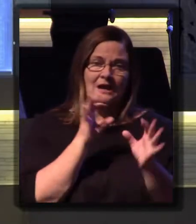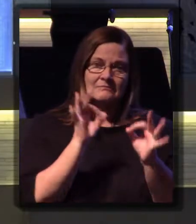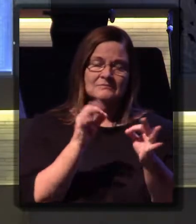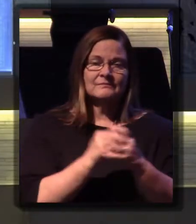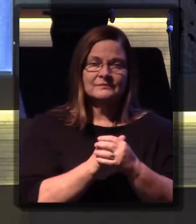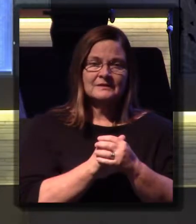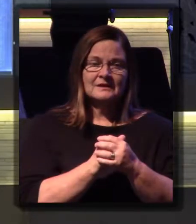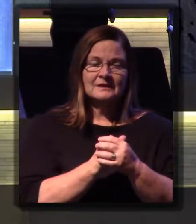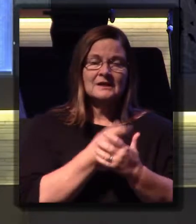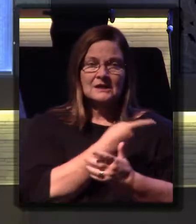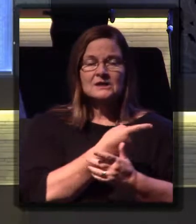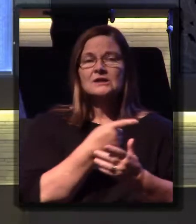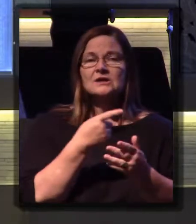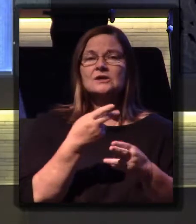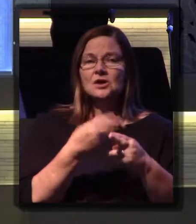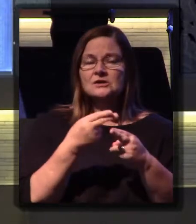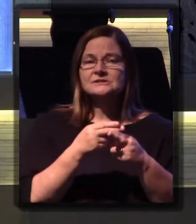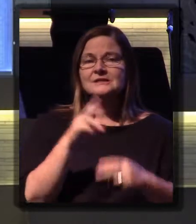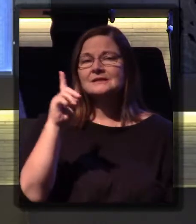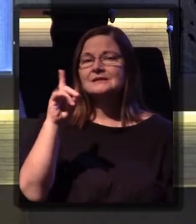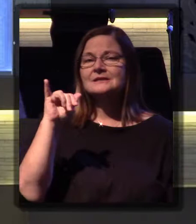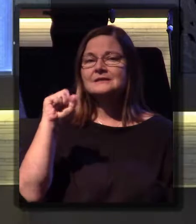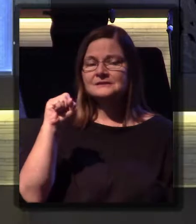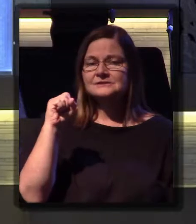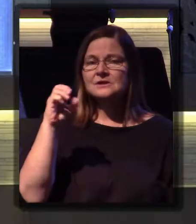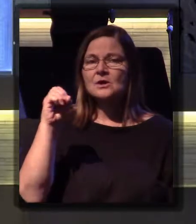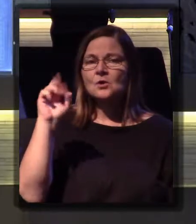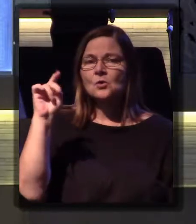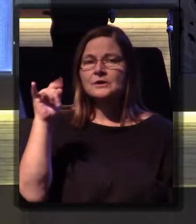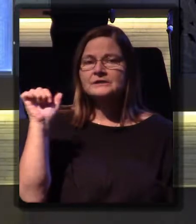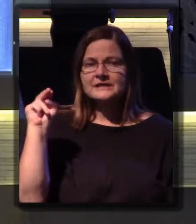that not everything is as it should be. Brueggemann calls this